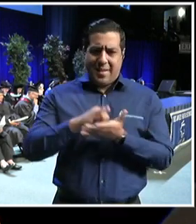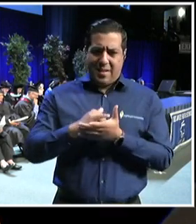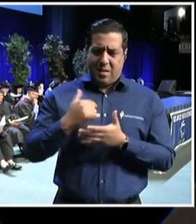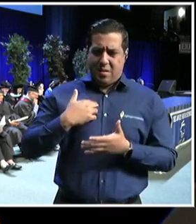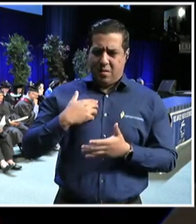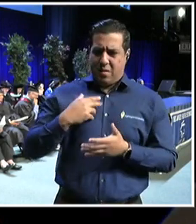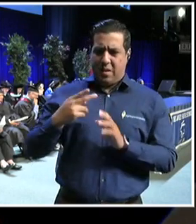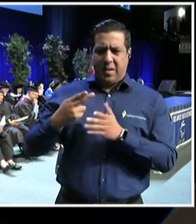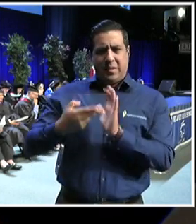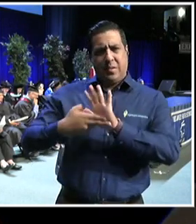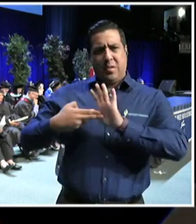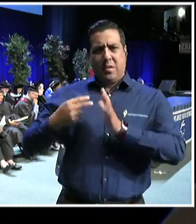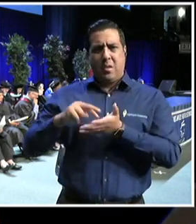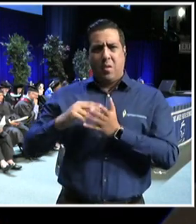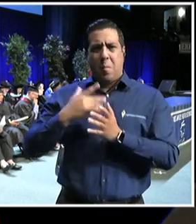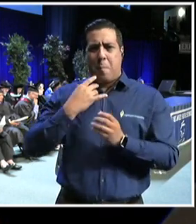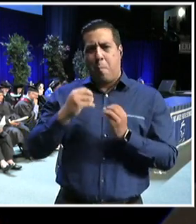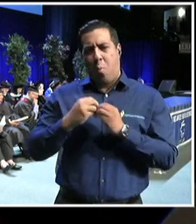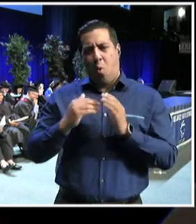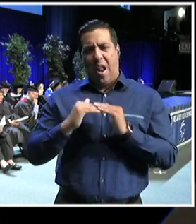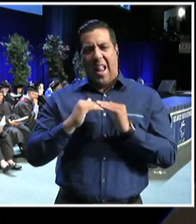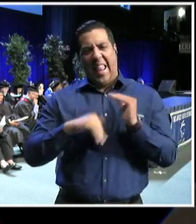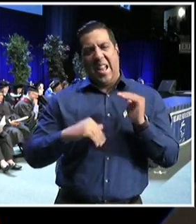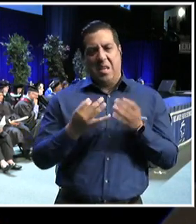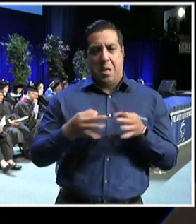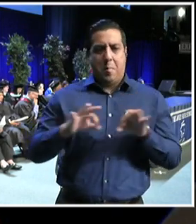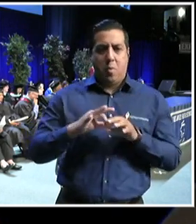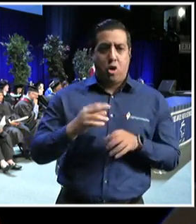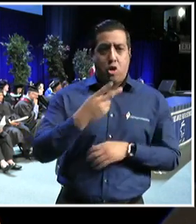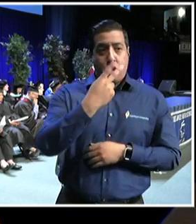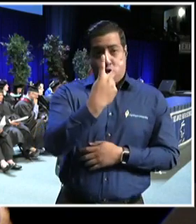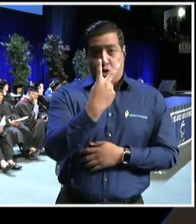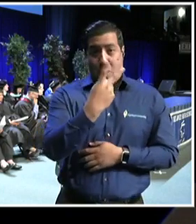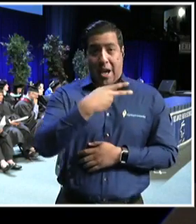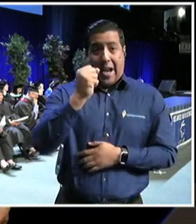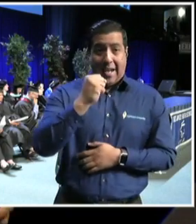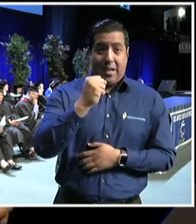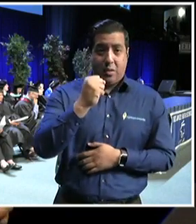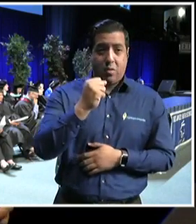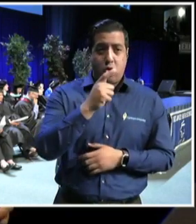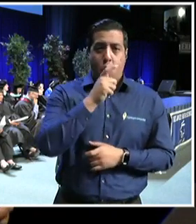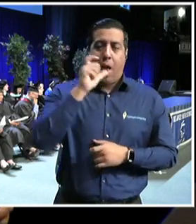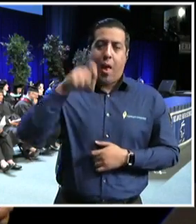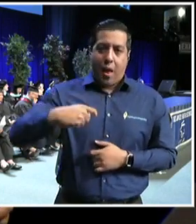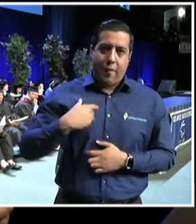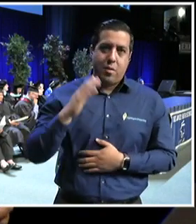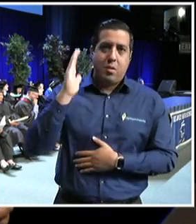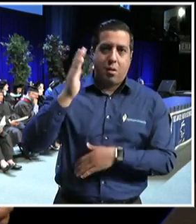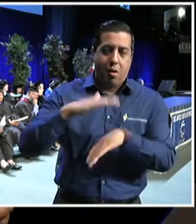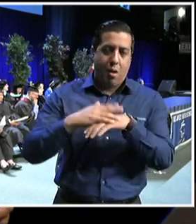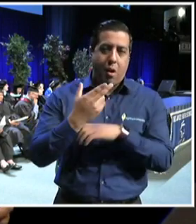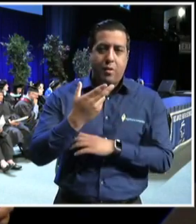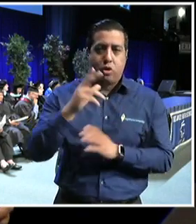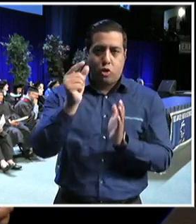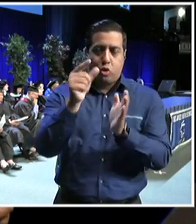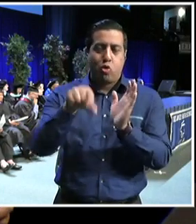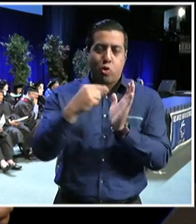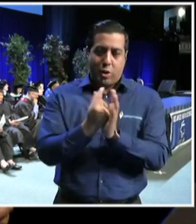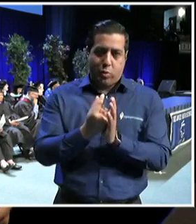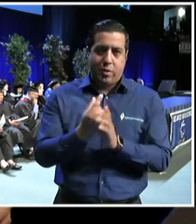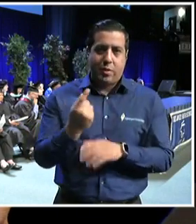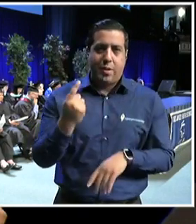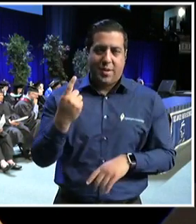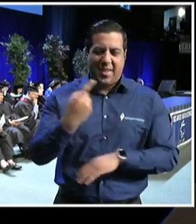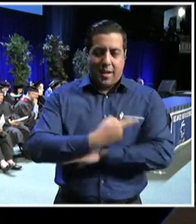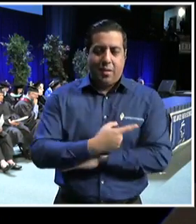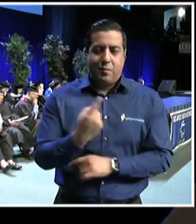is the less important of two high school students who has to give a speech on graduation day. Sure